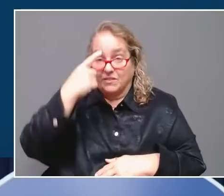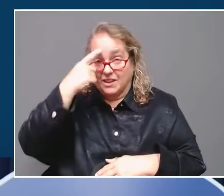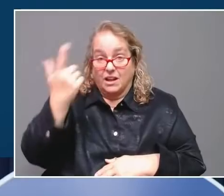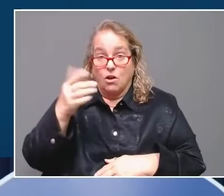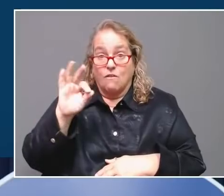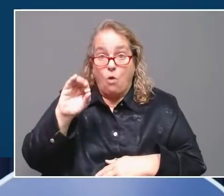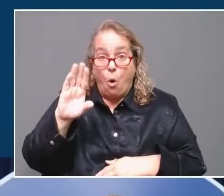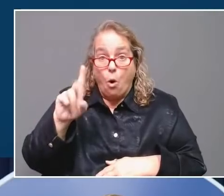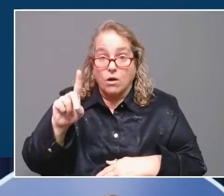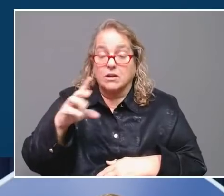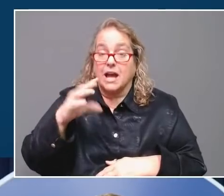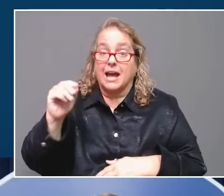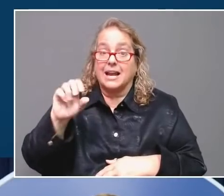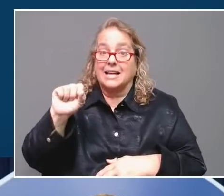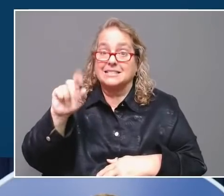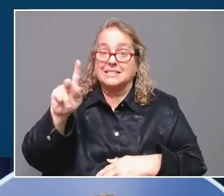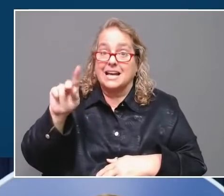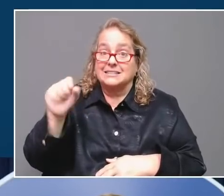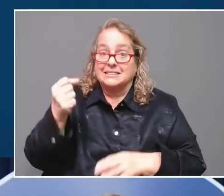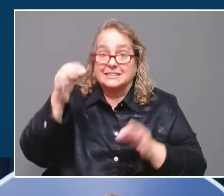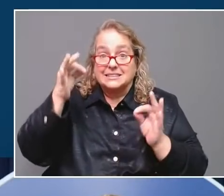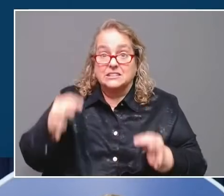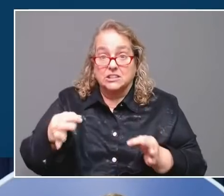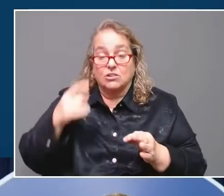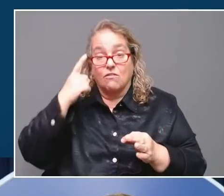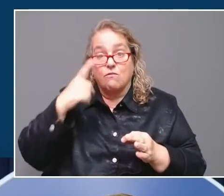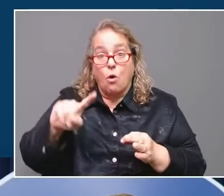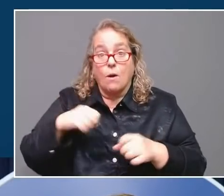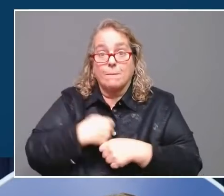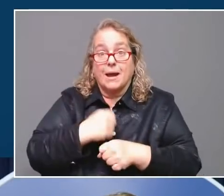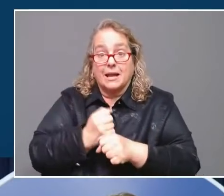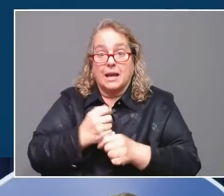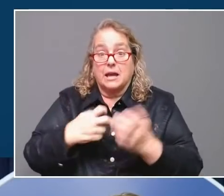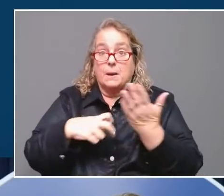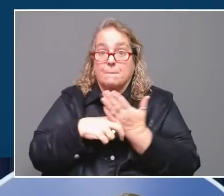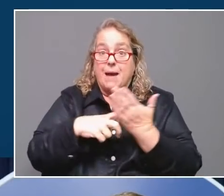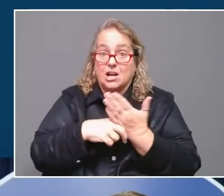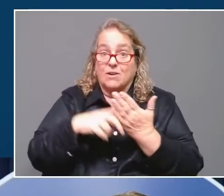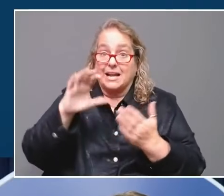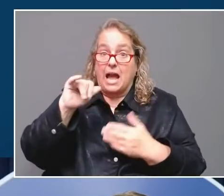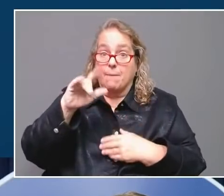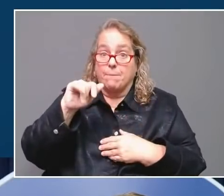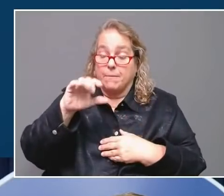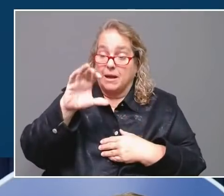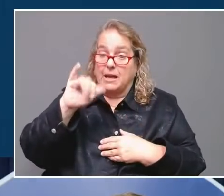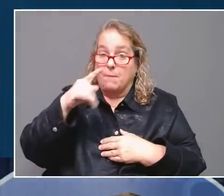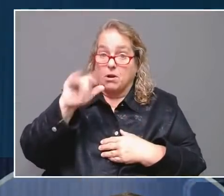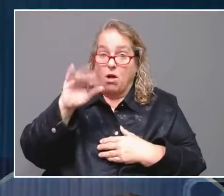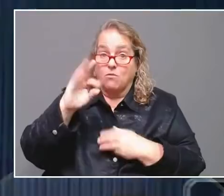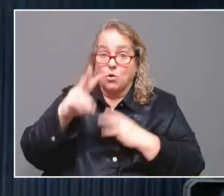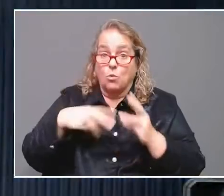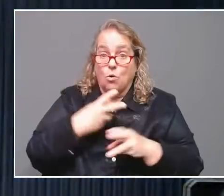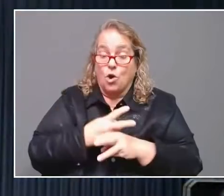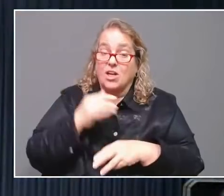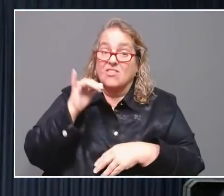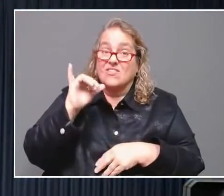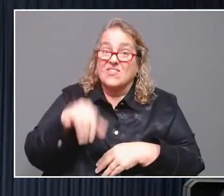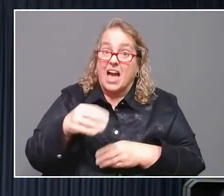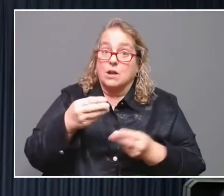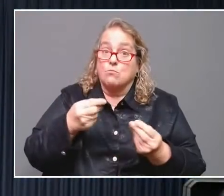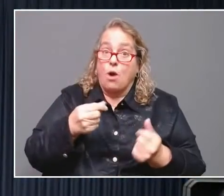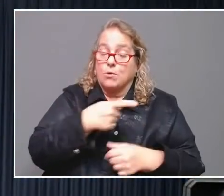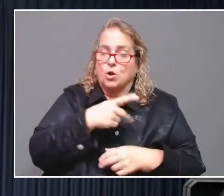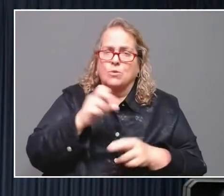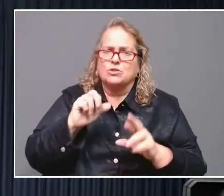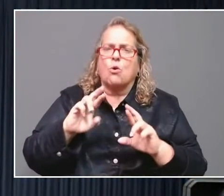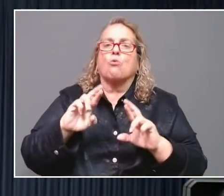the electric vehicle battery capital of the world, you think about all the infrastructure over the years that was invested in that Glendale site.